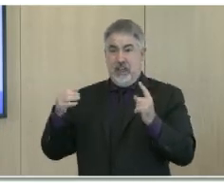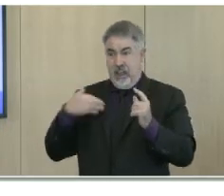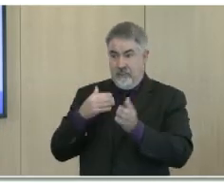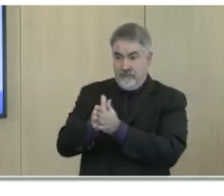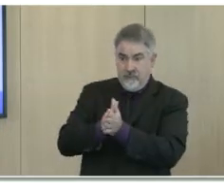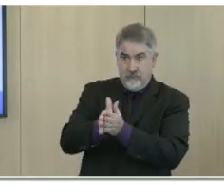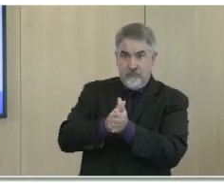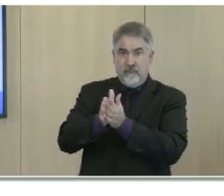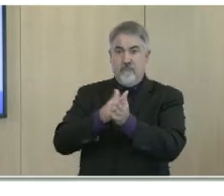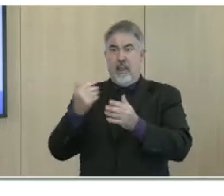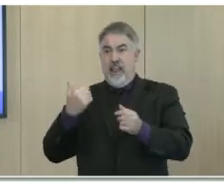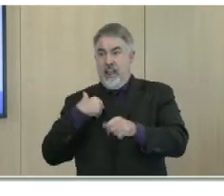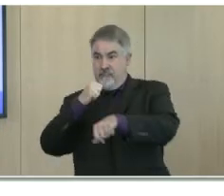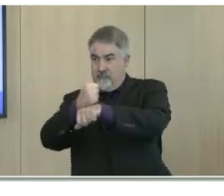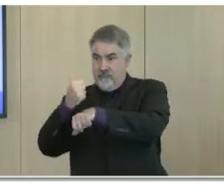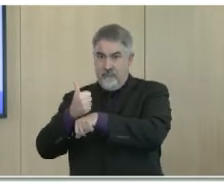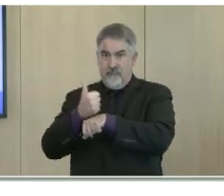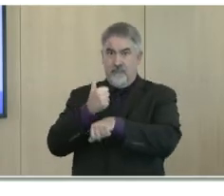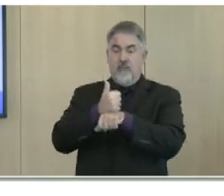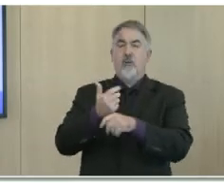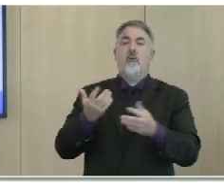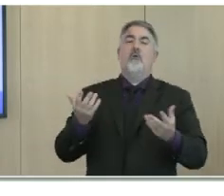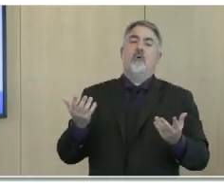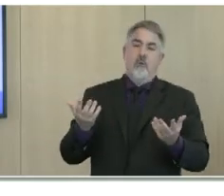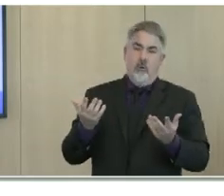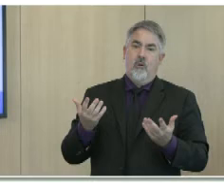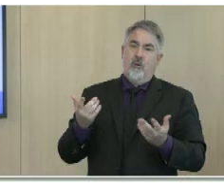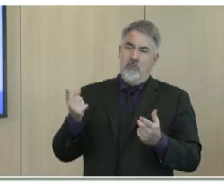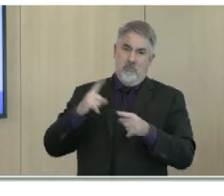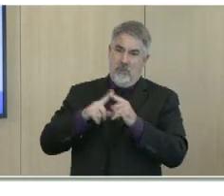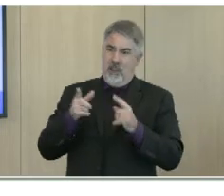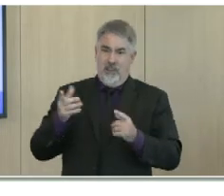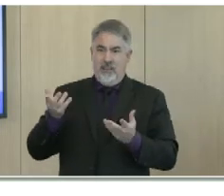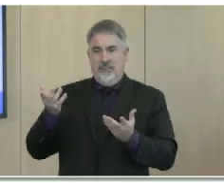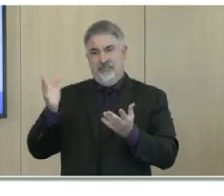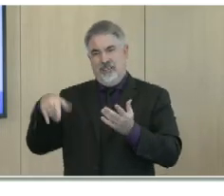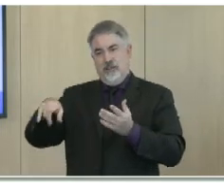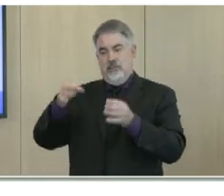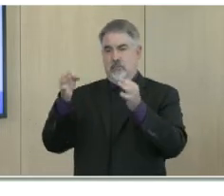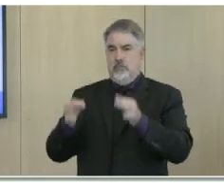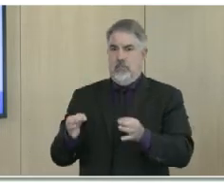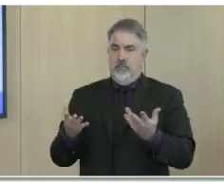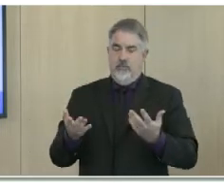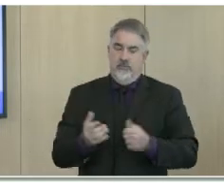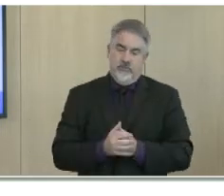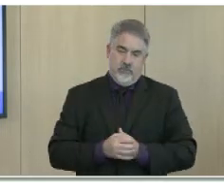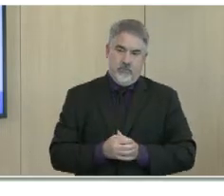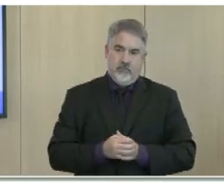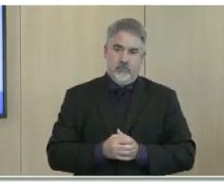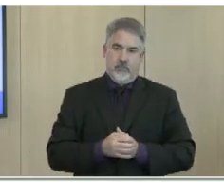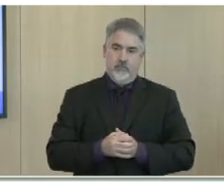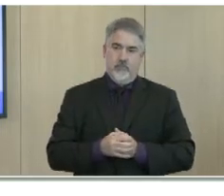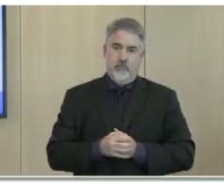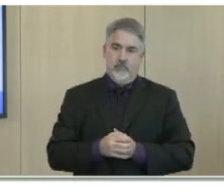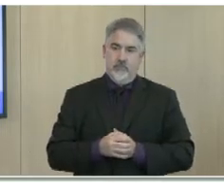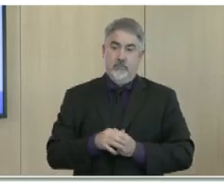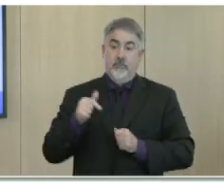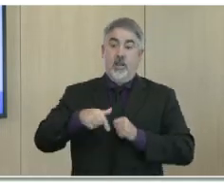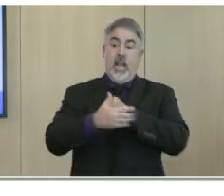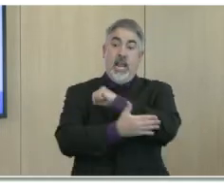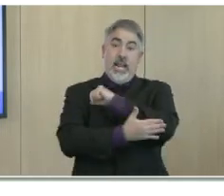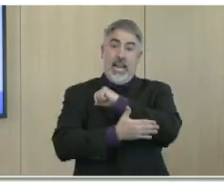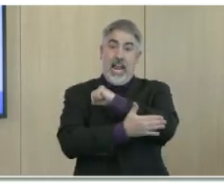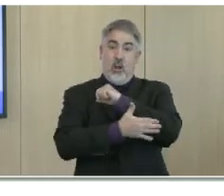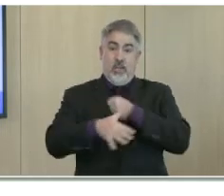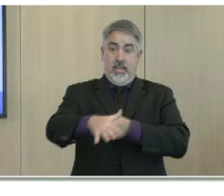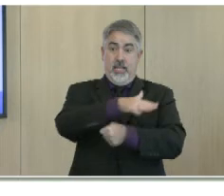then individual jurisdictions can choose to keep parks and recreation centers open. However, county-wide, all parking lots